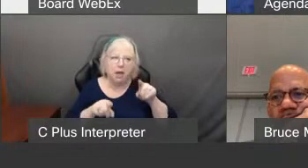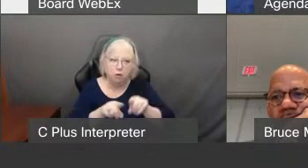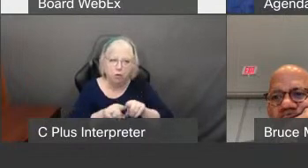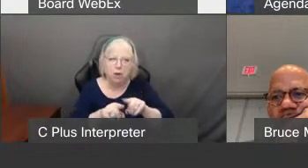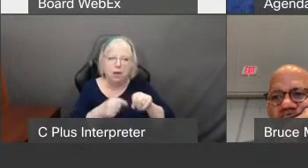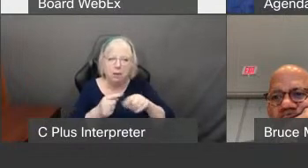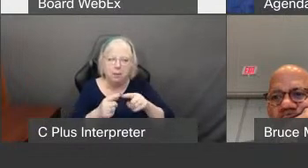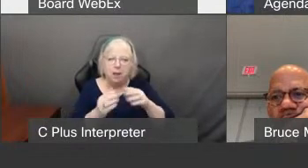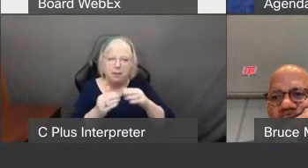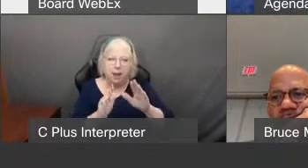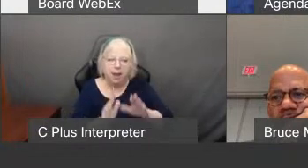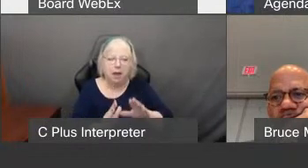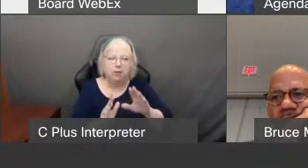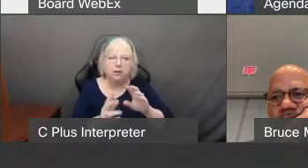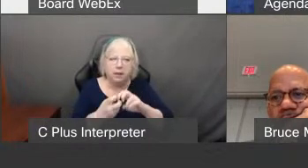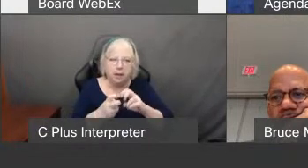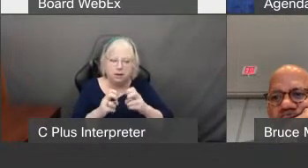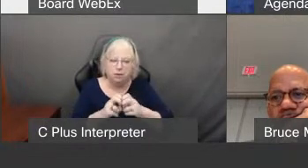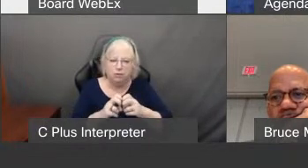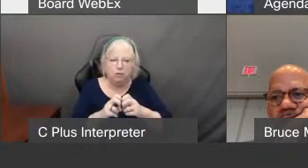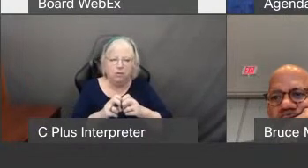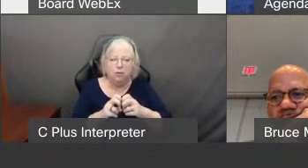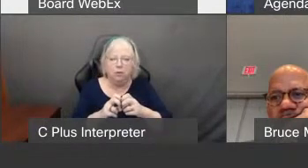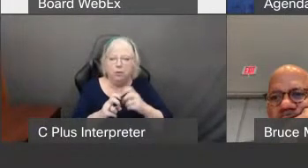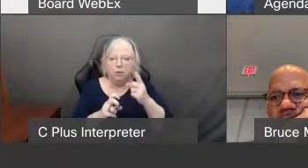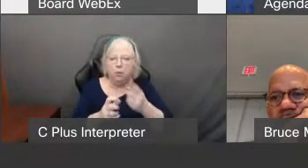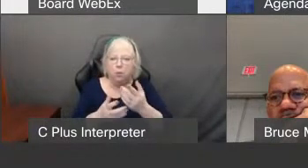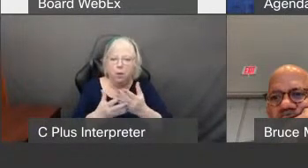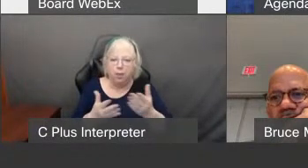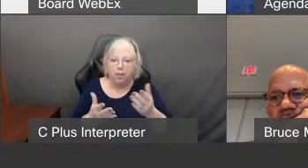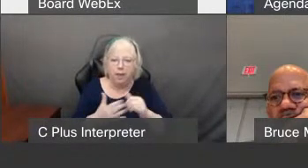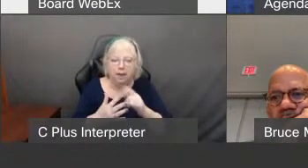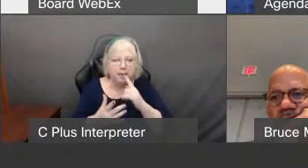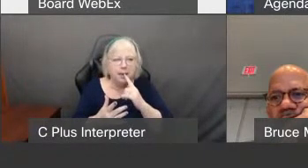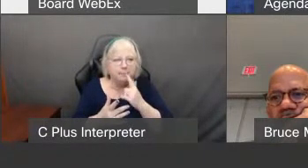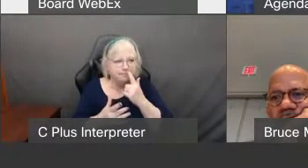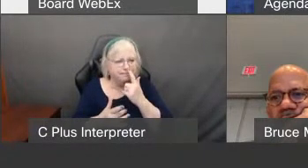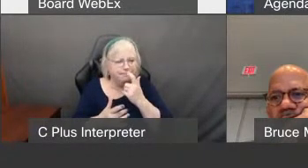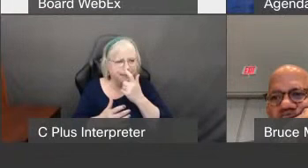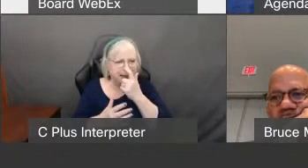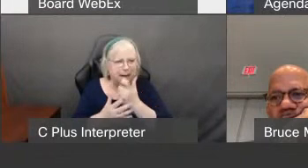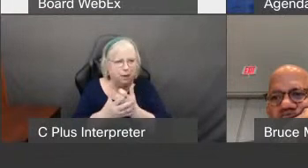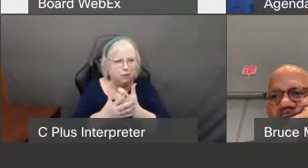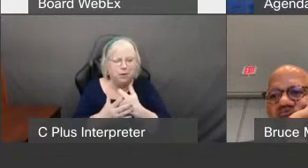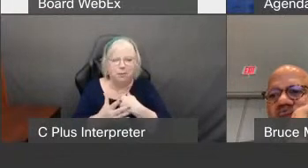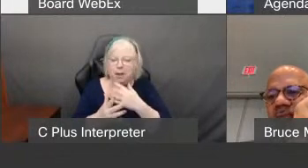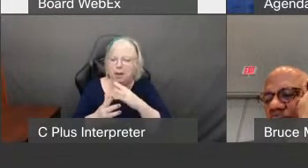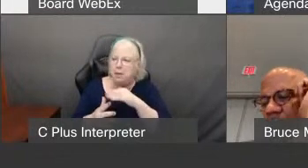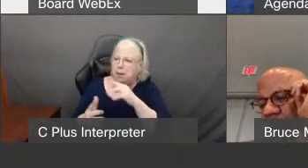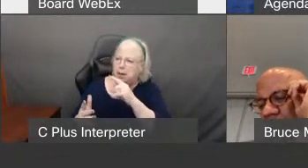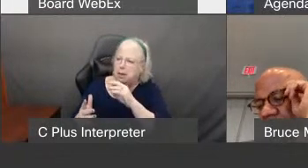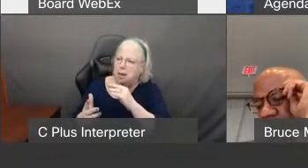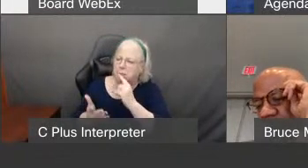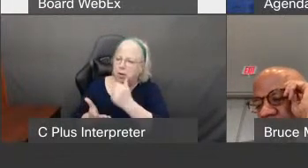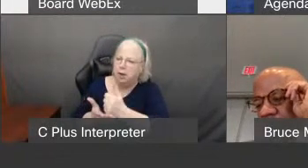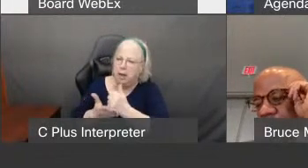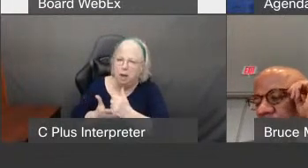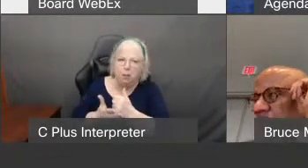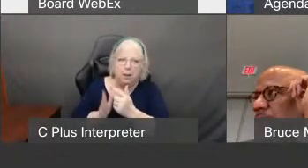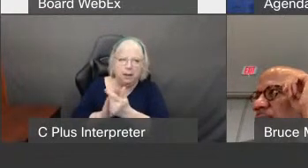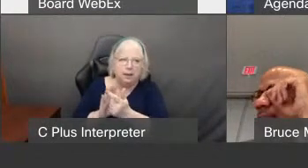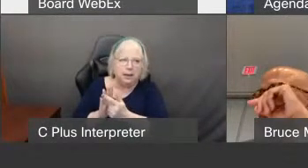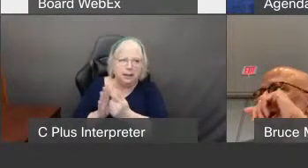issue. One of the things I'm somewhat intrigued about, and Tom, you can help us legally figure out if this is